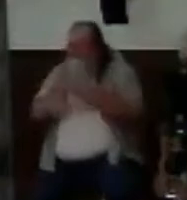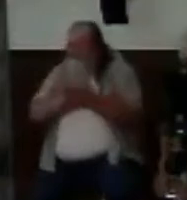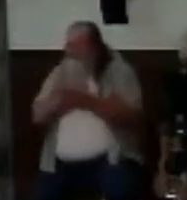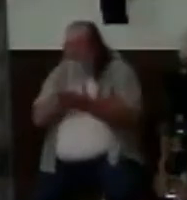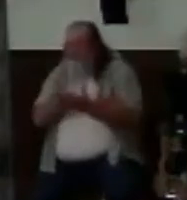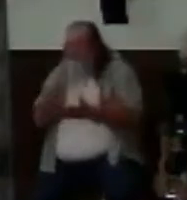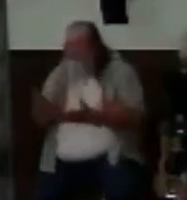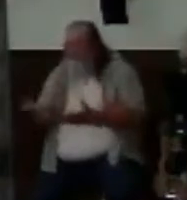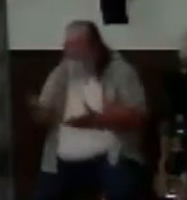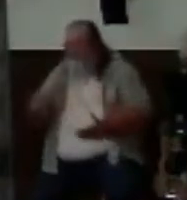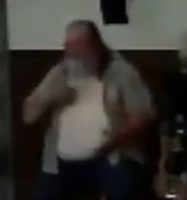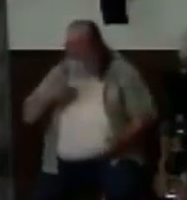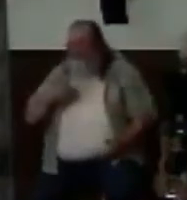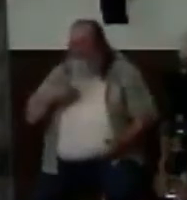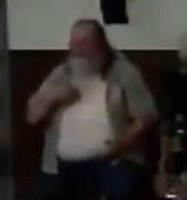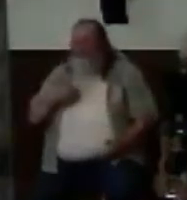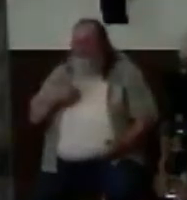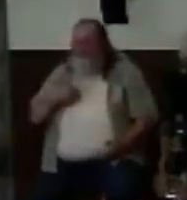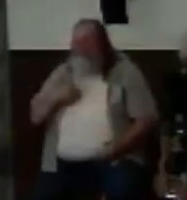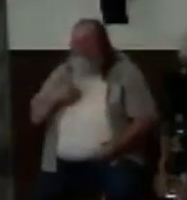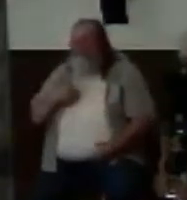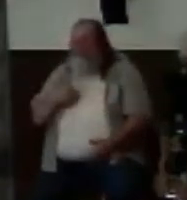Their obedience to the law.